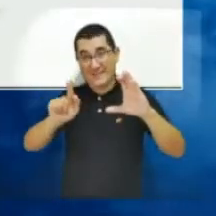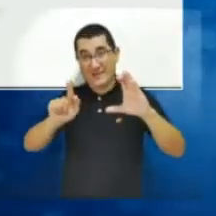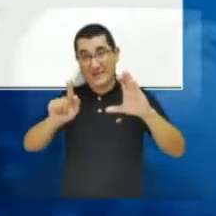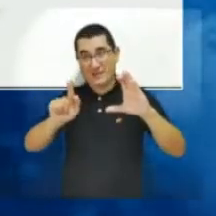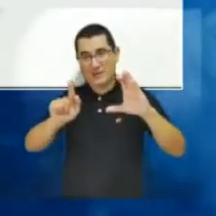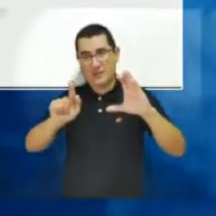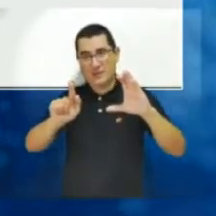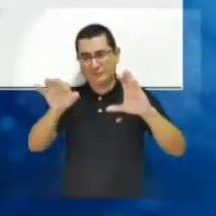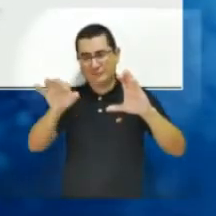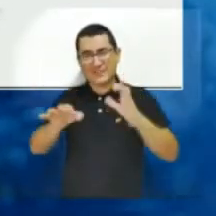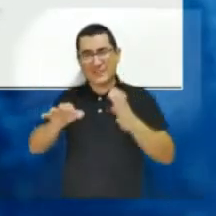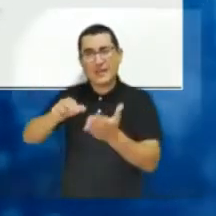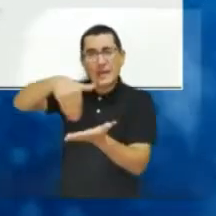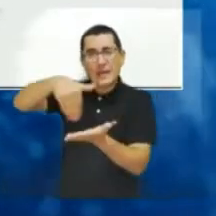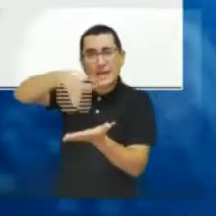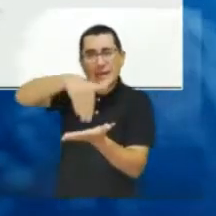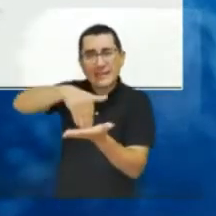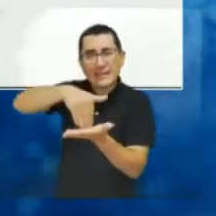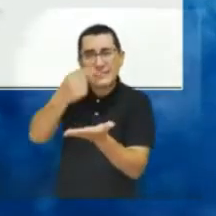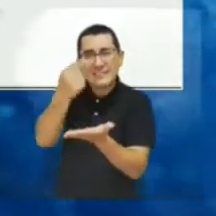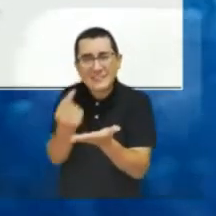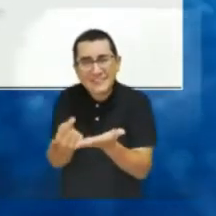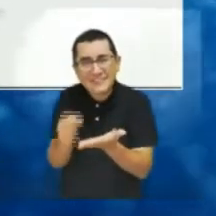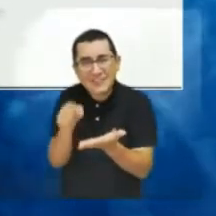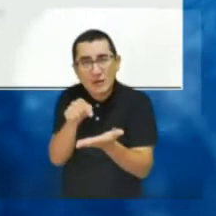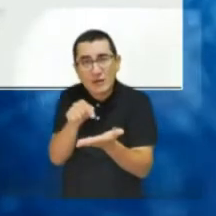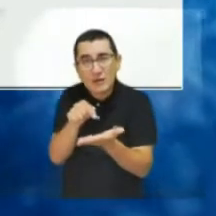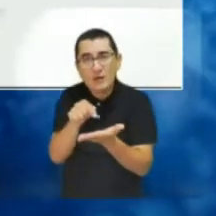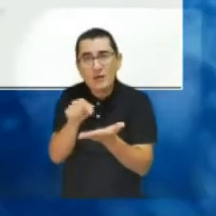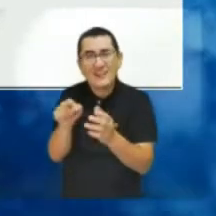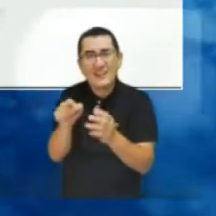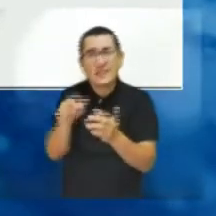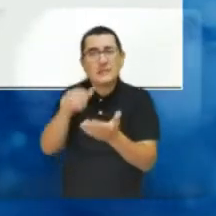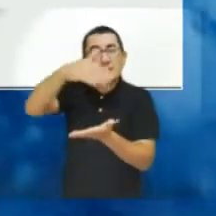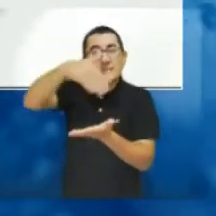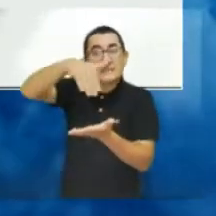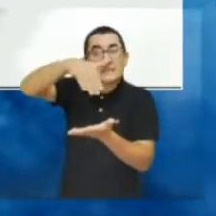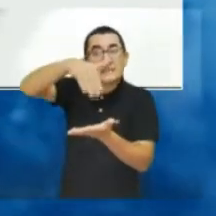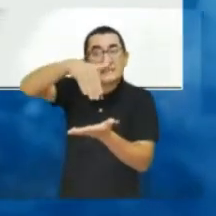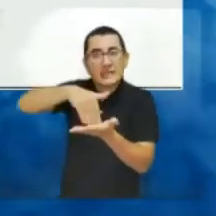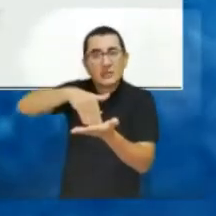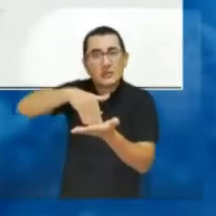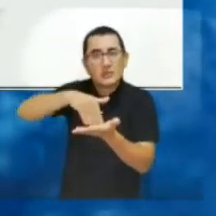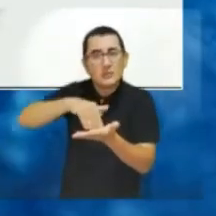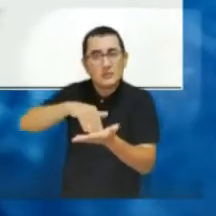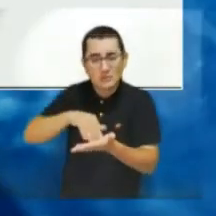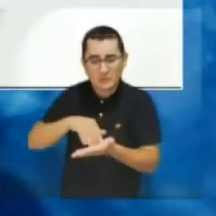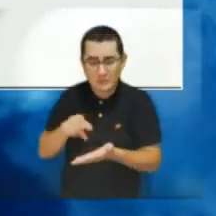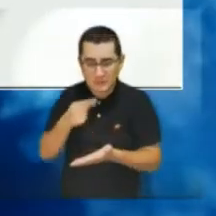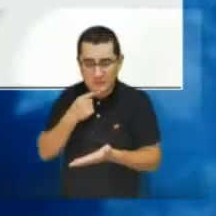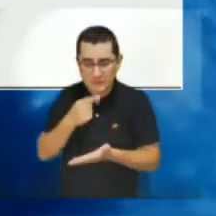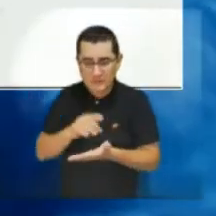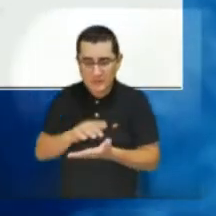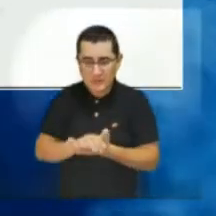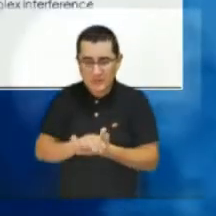center in Rambouillet, and also with a fixed direction finders network, interministerial